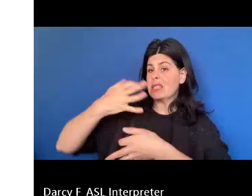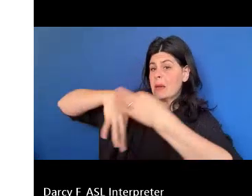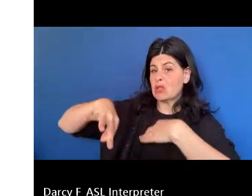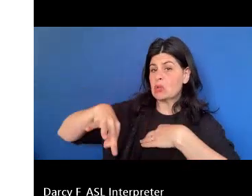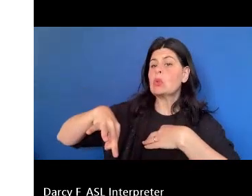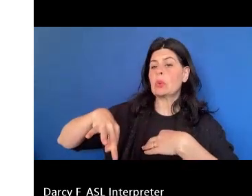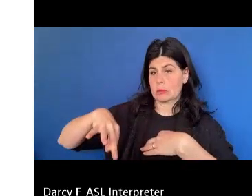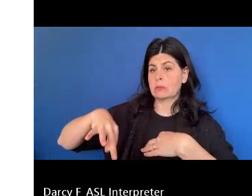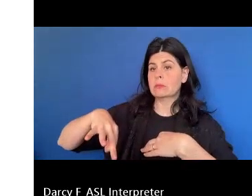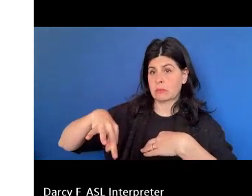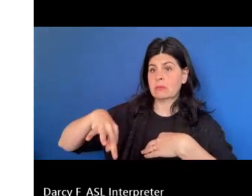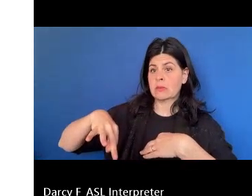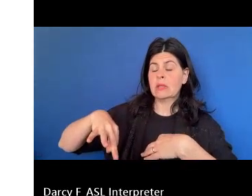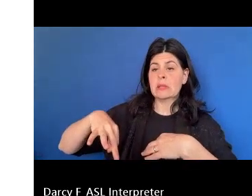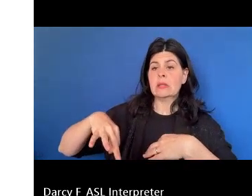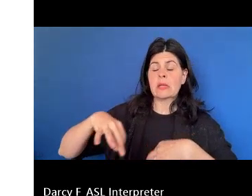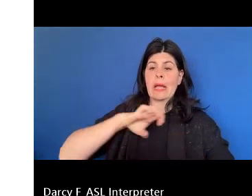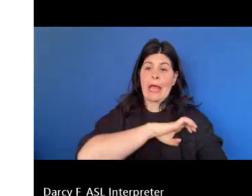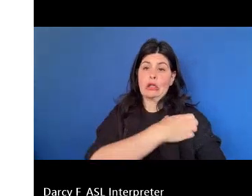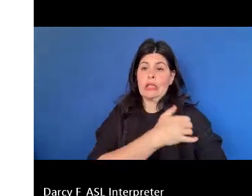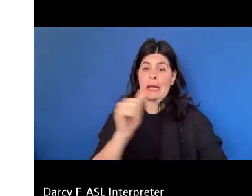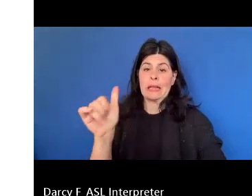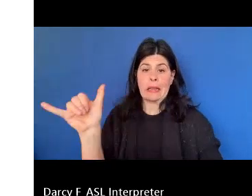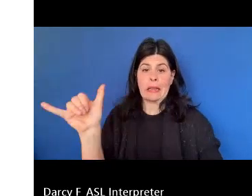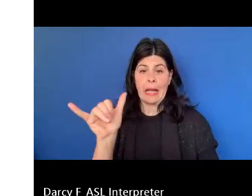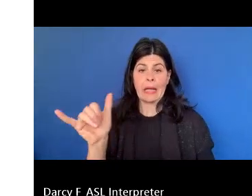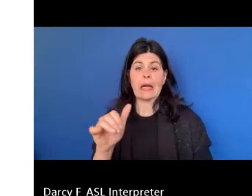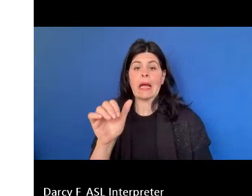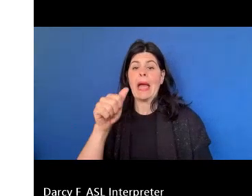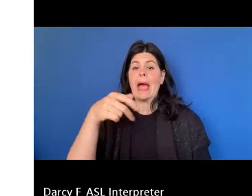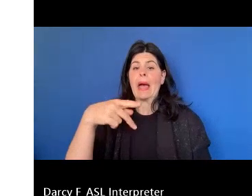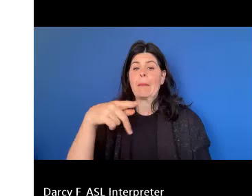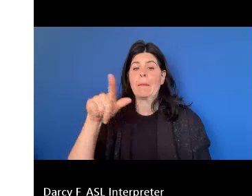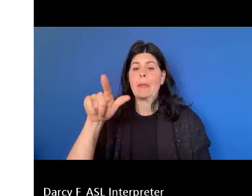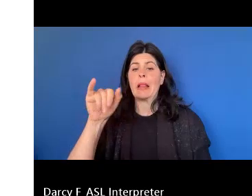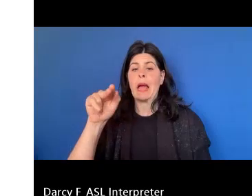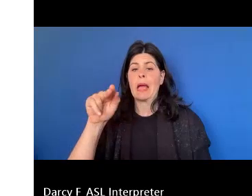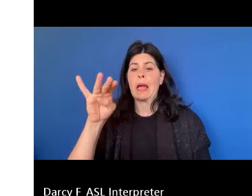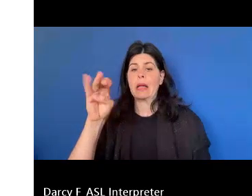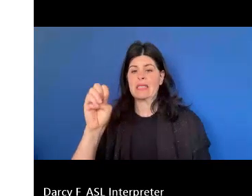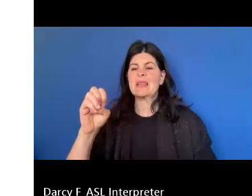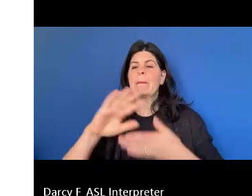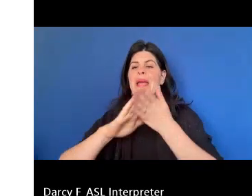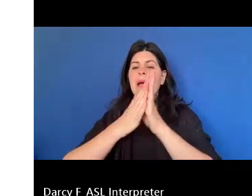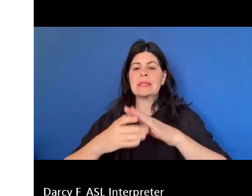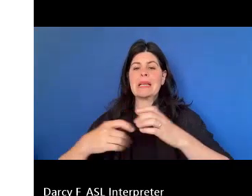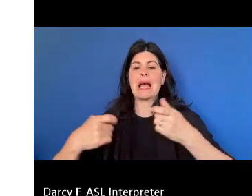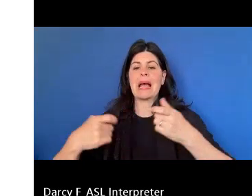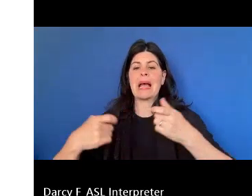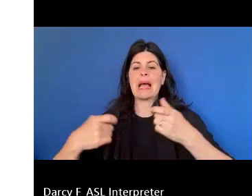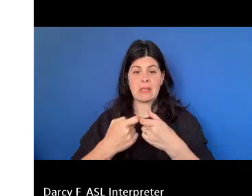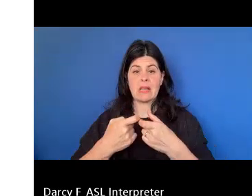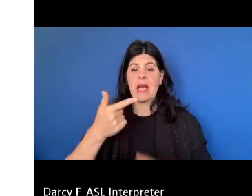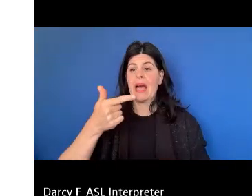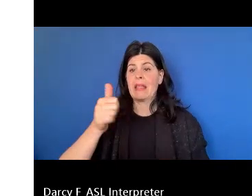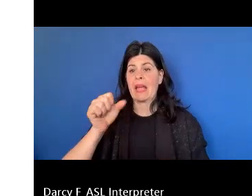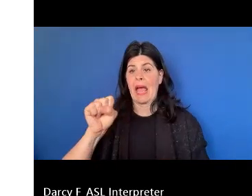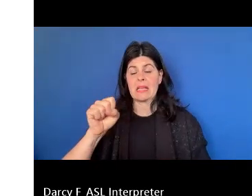as appliance electrification, and allow for the gas pipeline infrastructure to be retired rather than